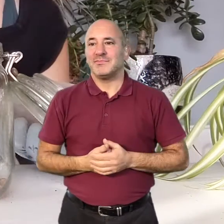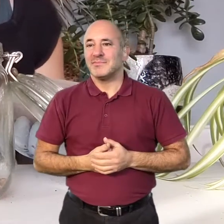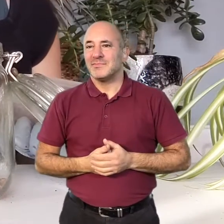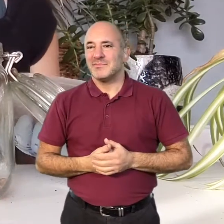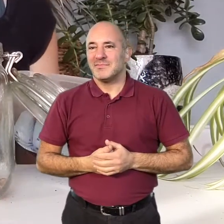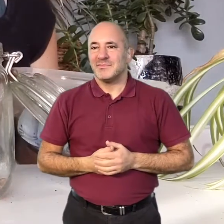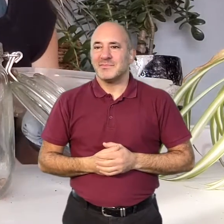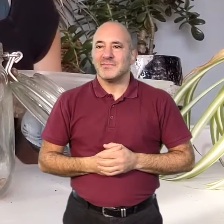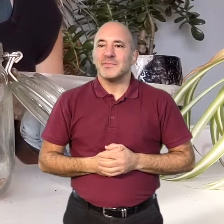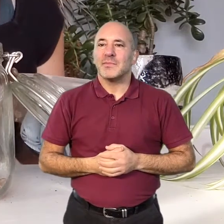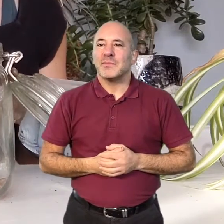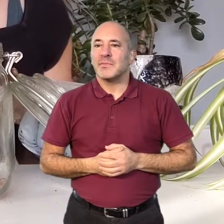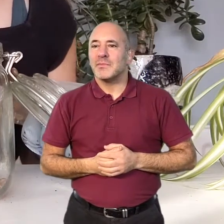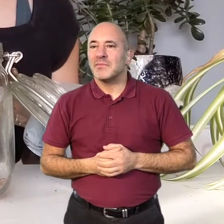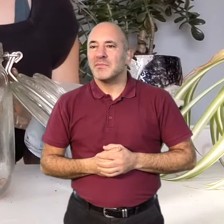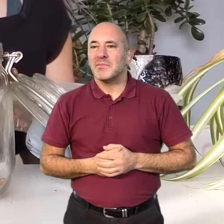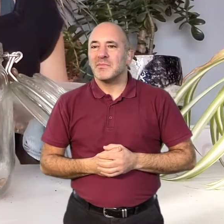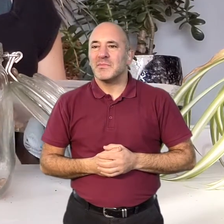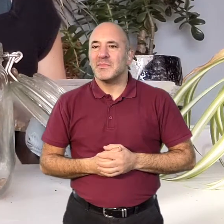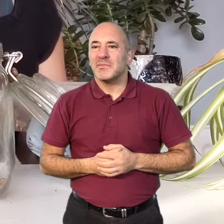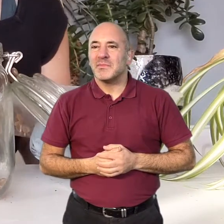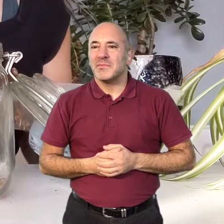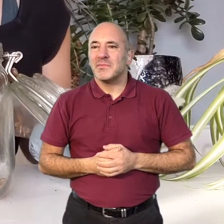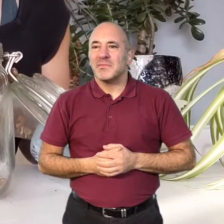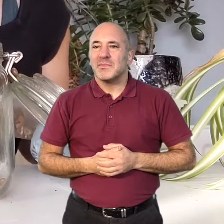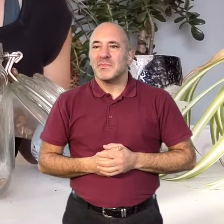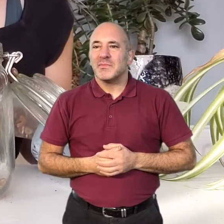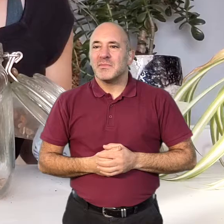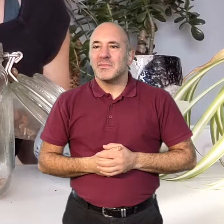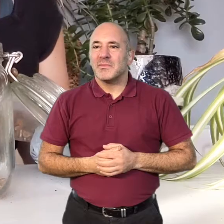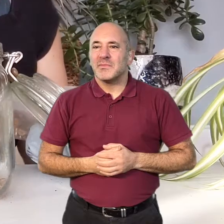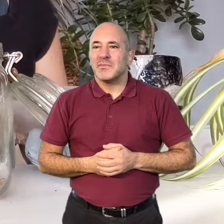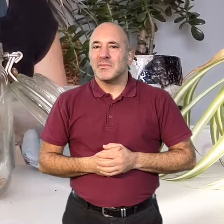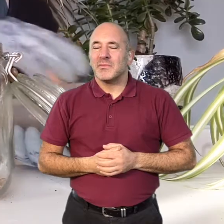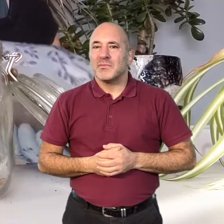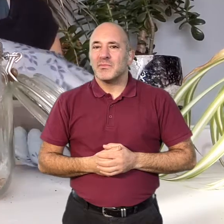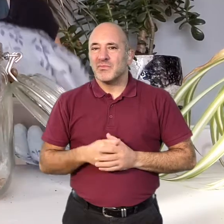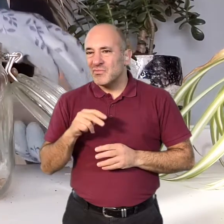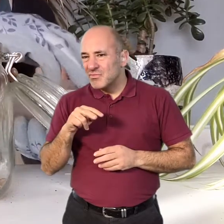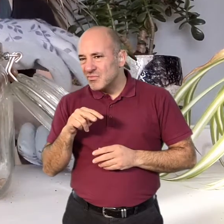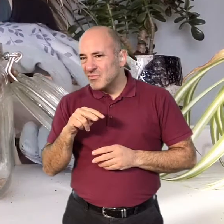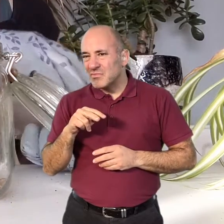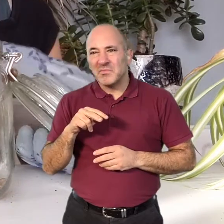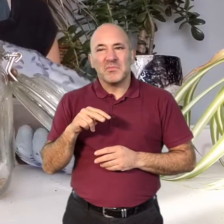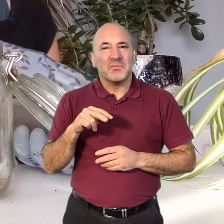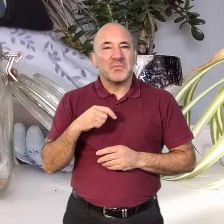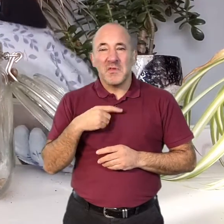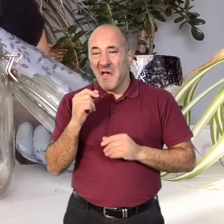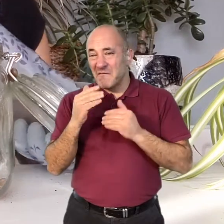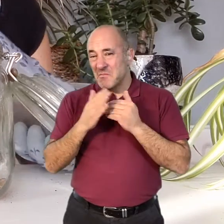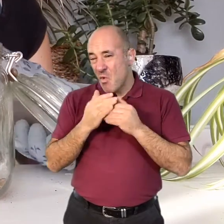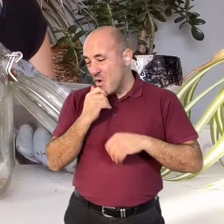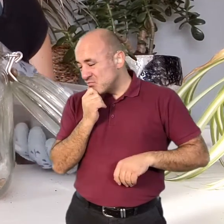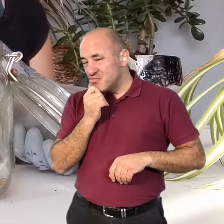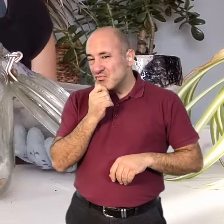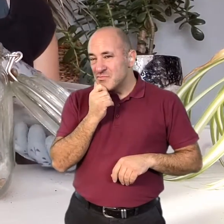2 handfuls of gravel in the bottom of the jar. I've actually got a bit more, so I